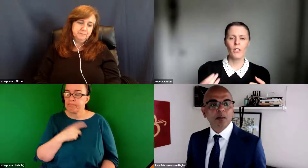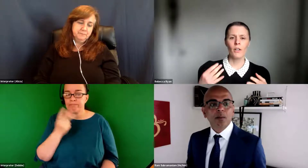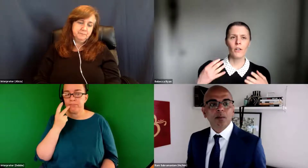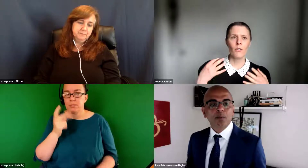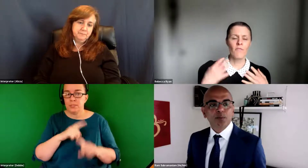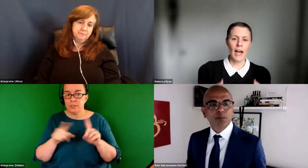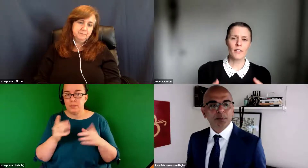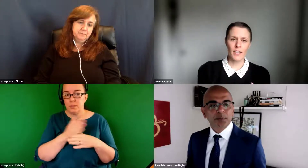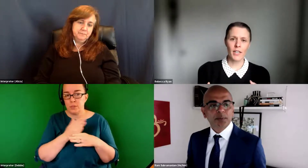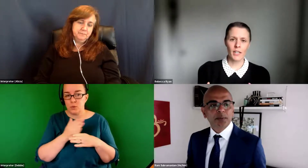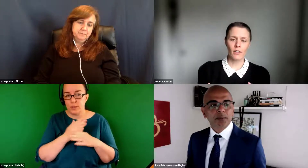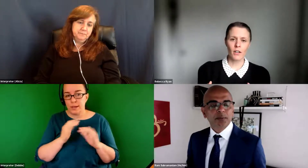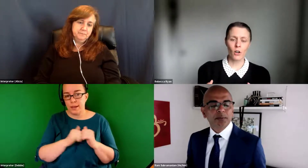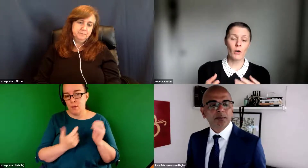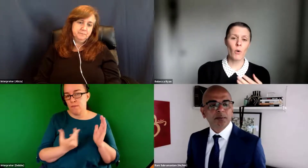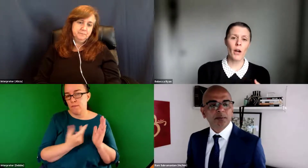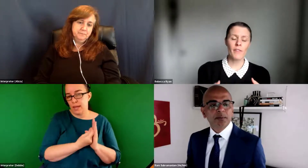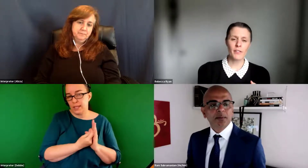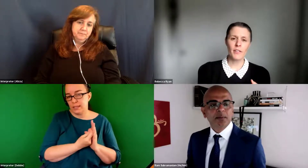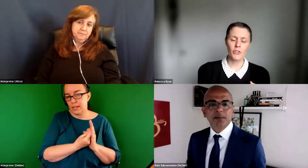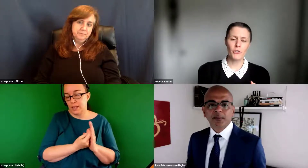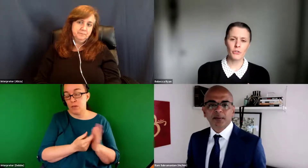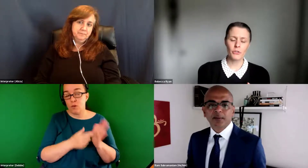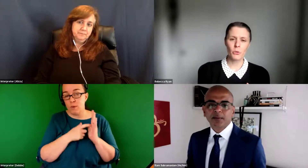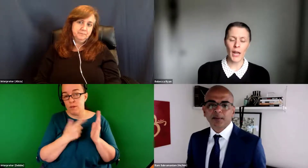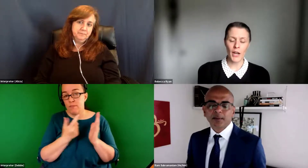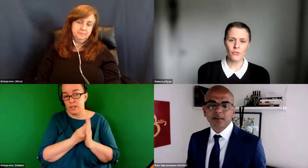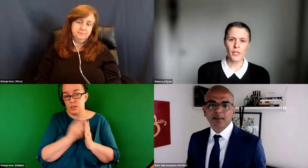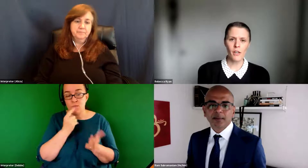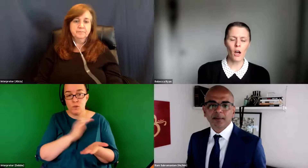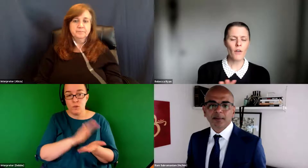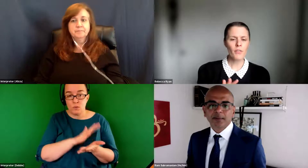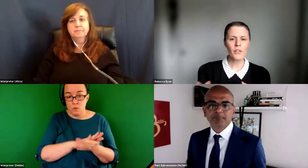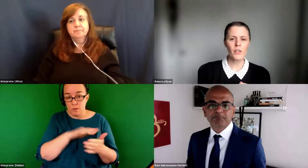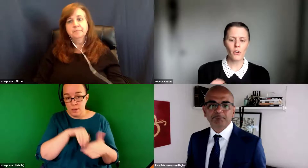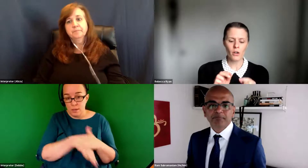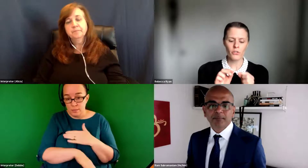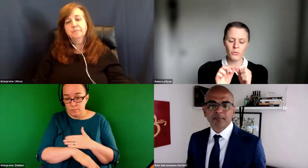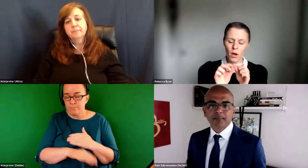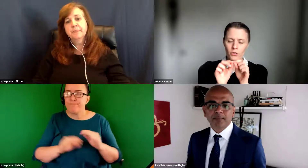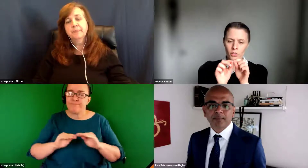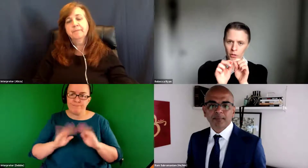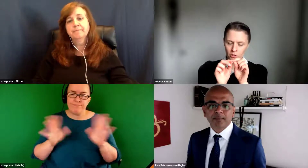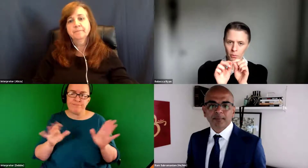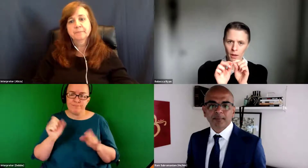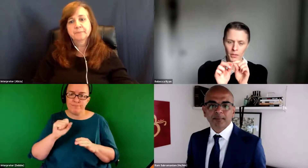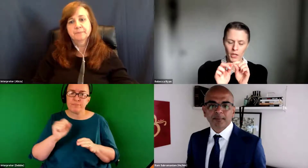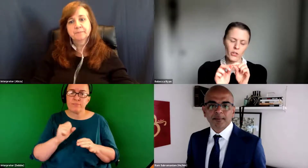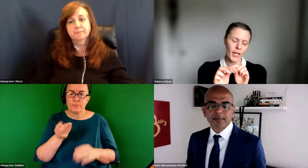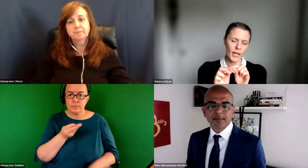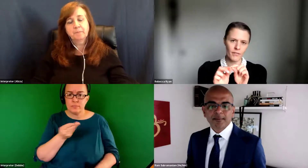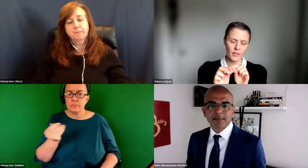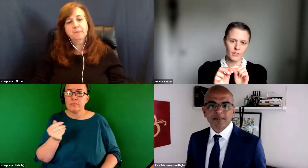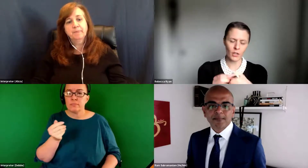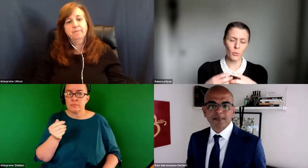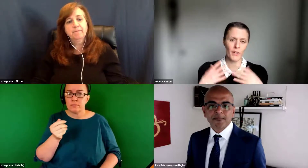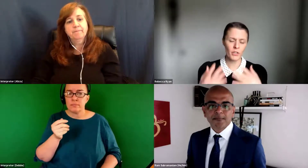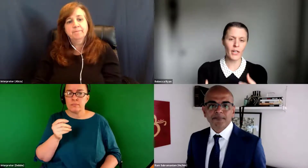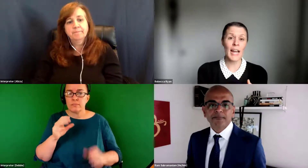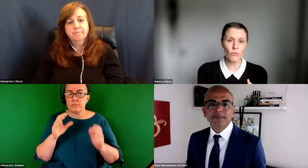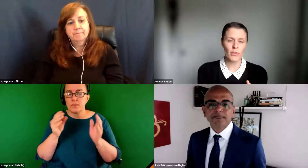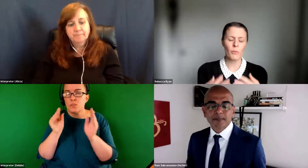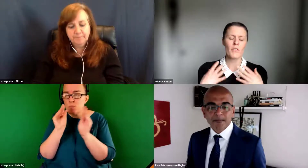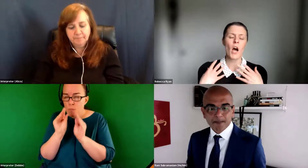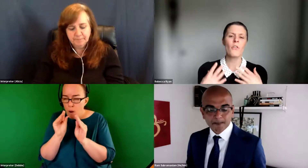how vaccinating or requiring vaccinations for school entry. Obviously, there are small subsets of the population that can't get vaccinated. We